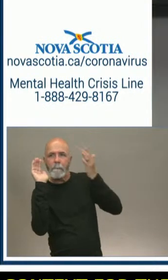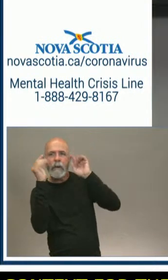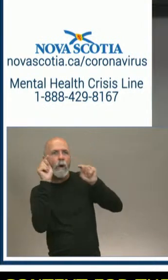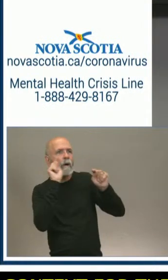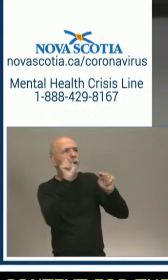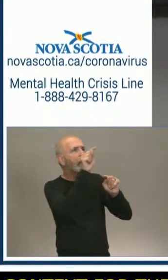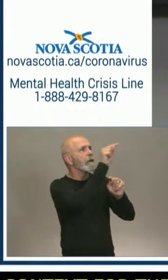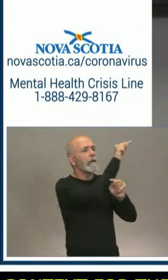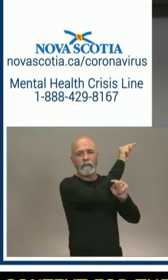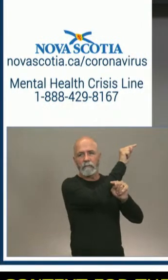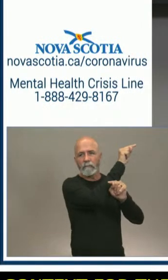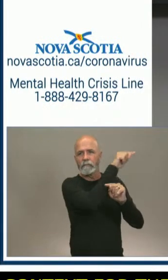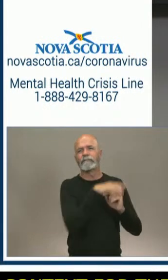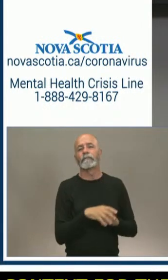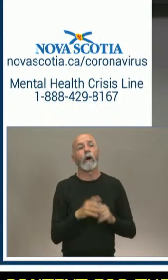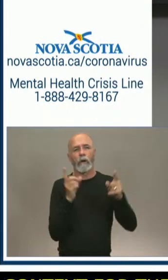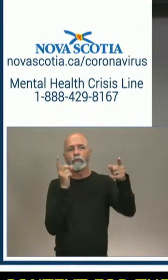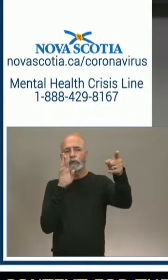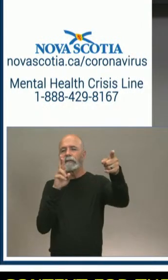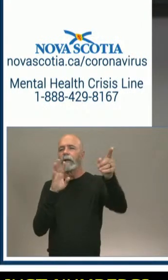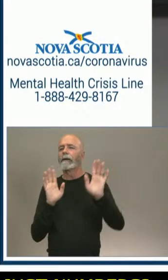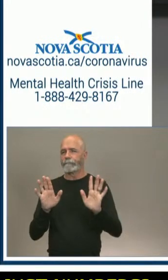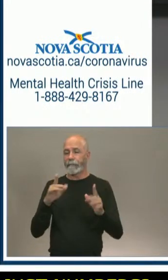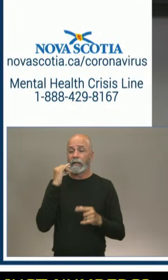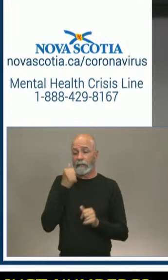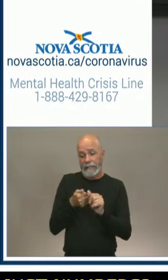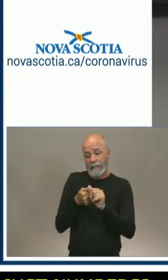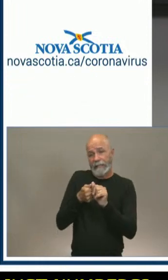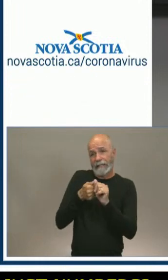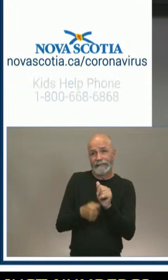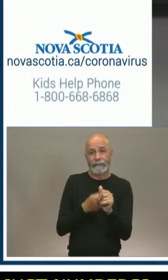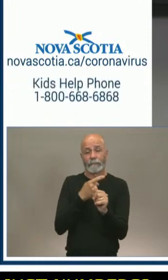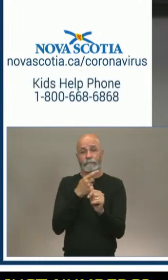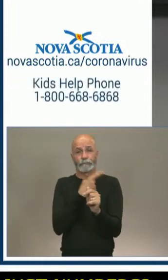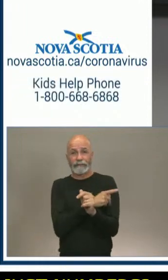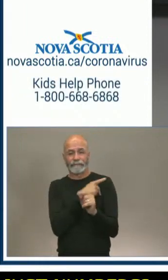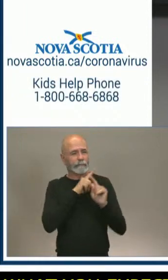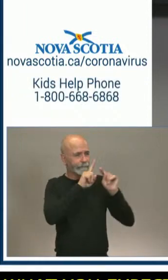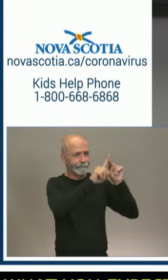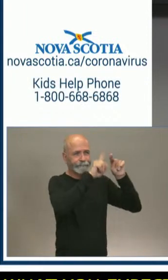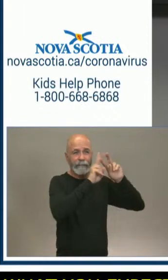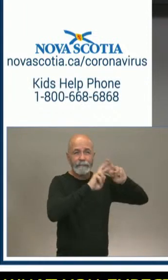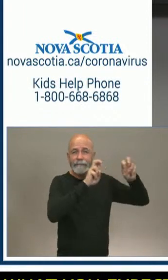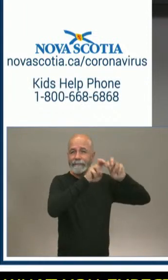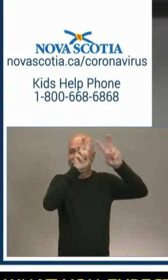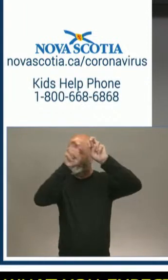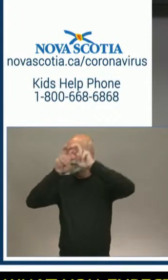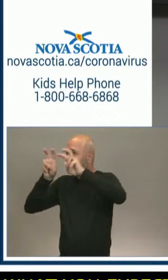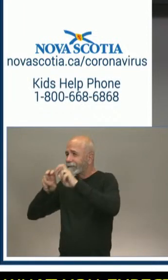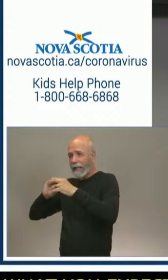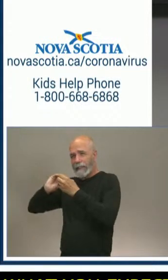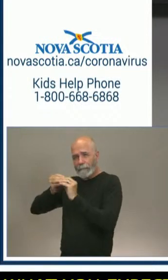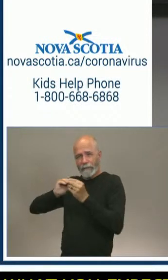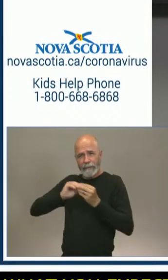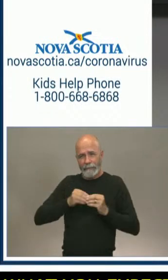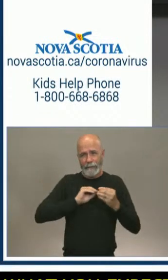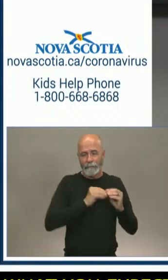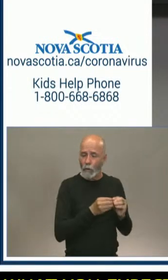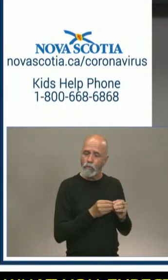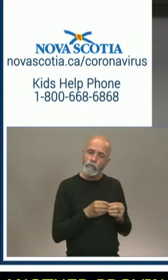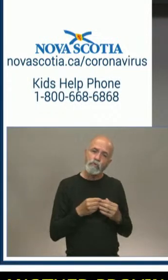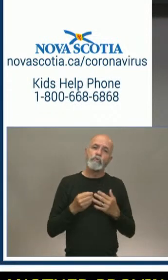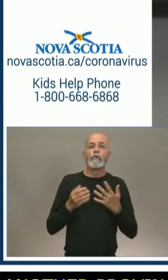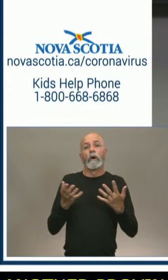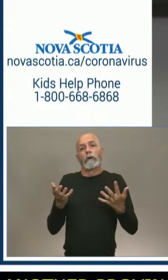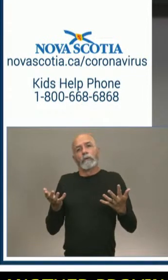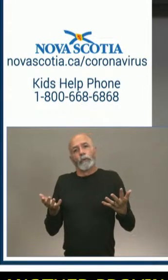is looking at this. We're consistent and comparative. So what it means is that first of all,